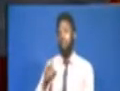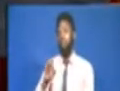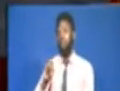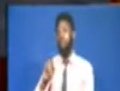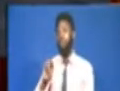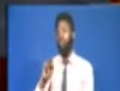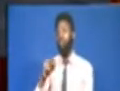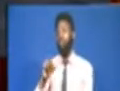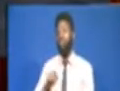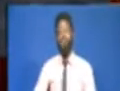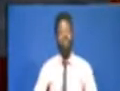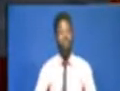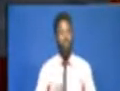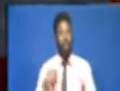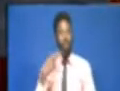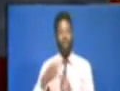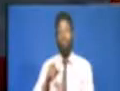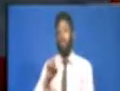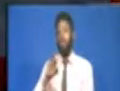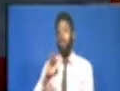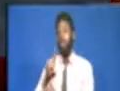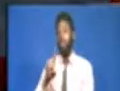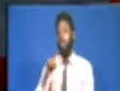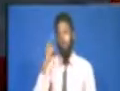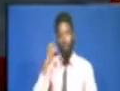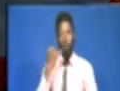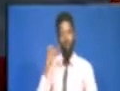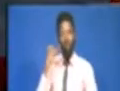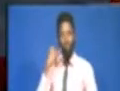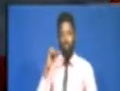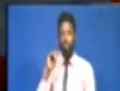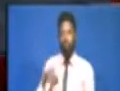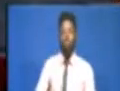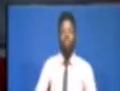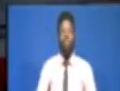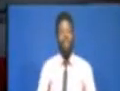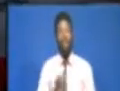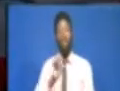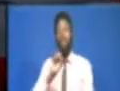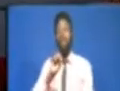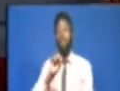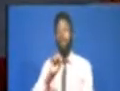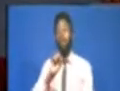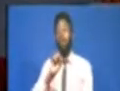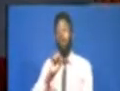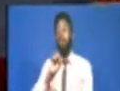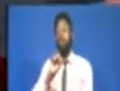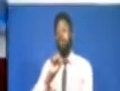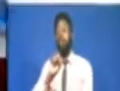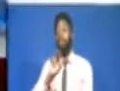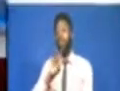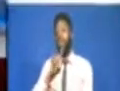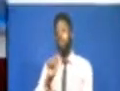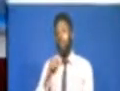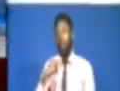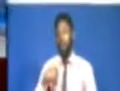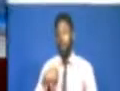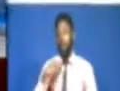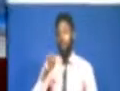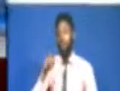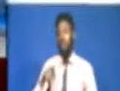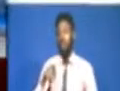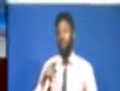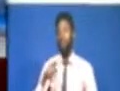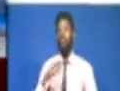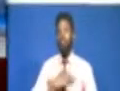East. Naisula Lesuda, MP Samburu West. Thank you very much, members. We also have